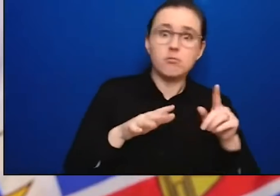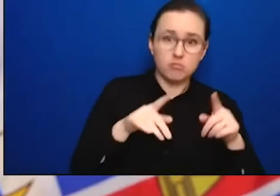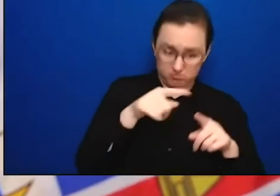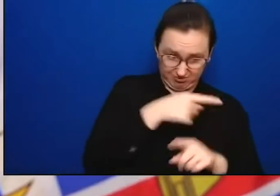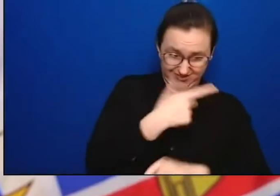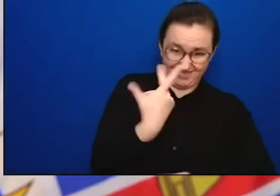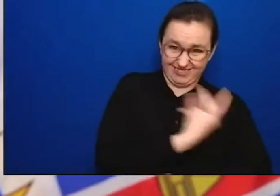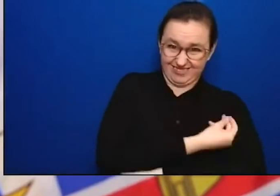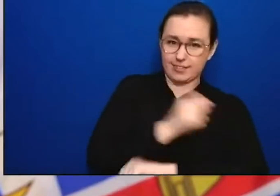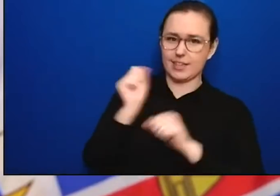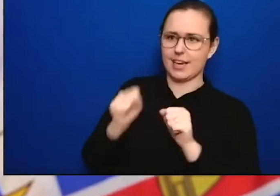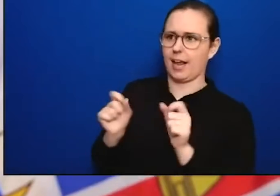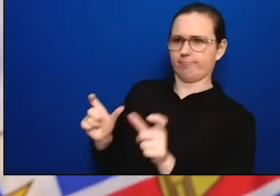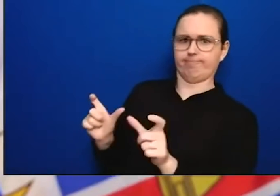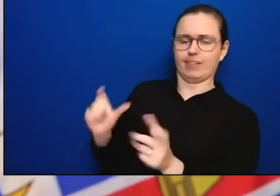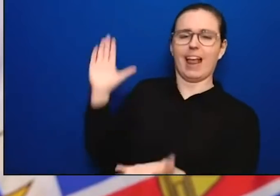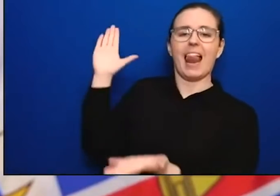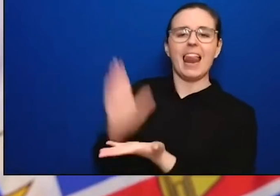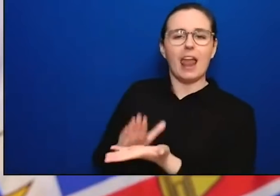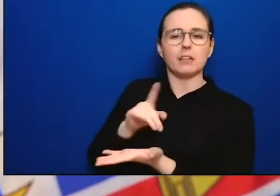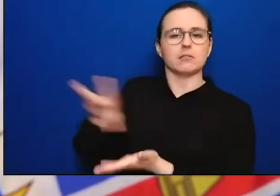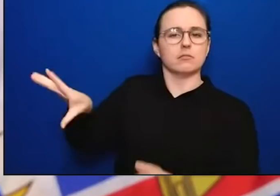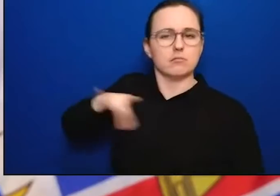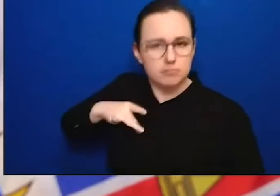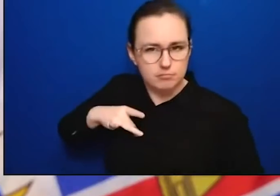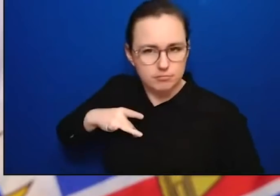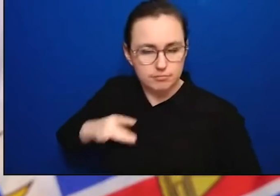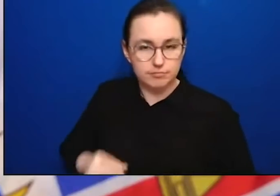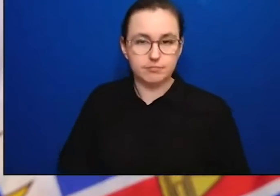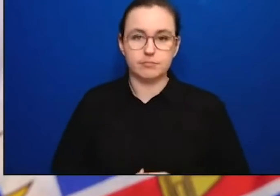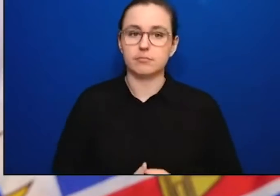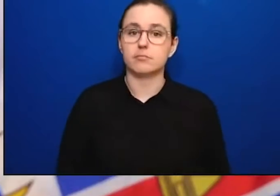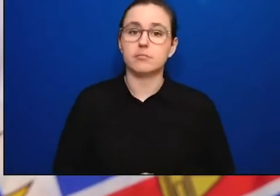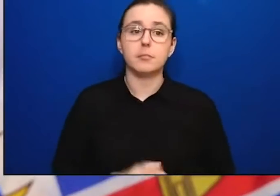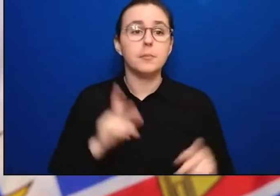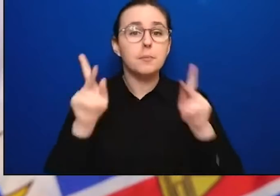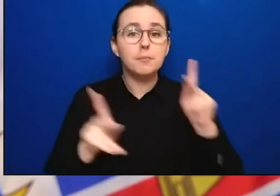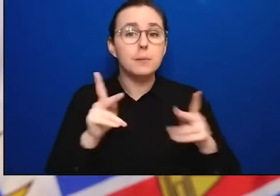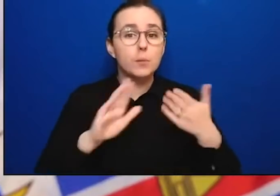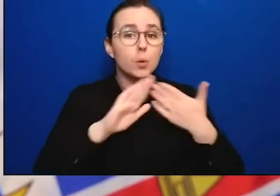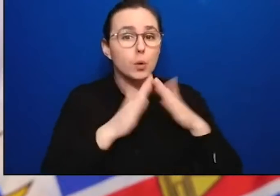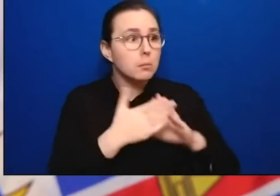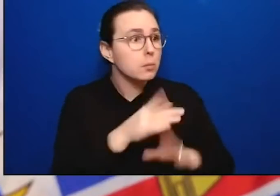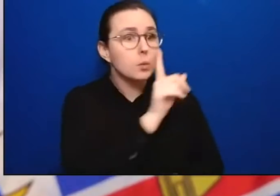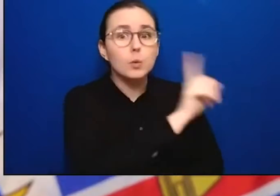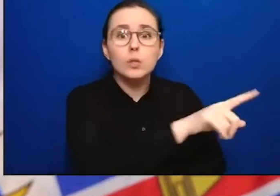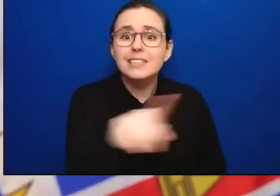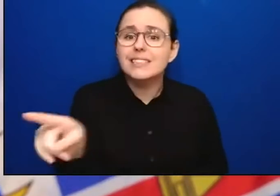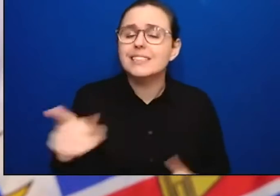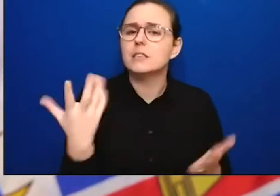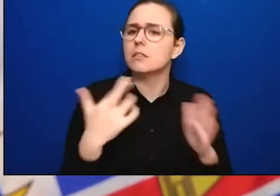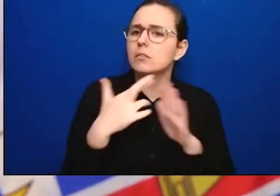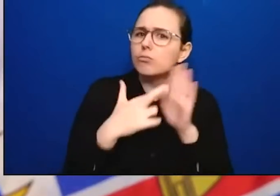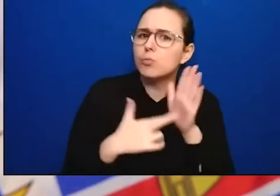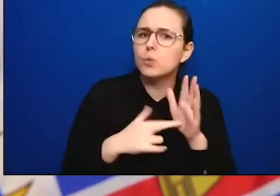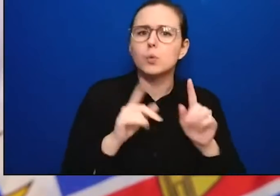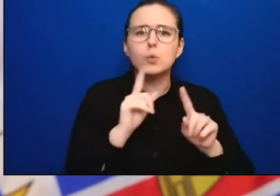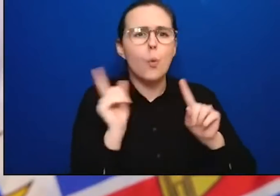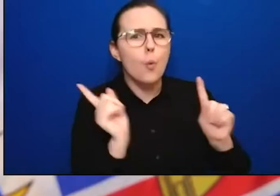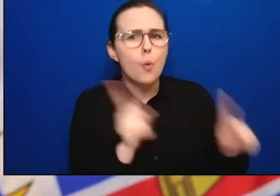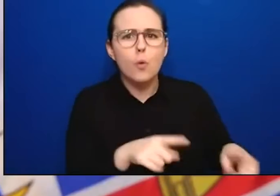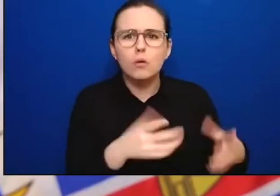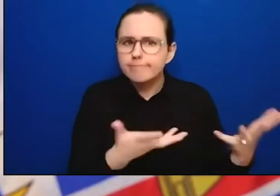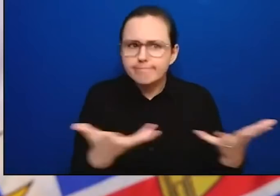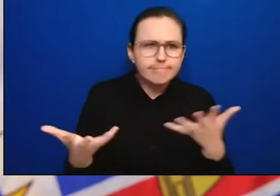Omicron. We do, however, need to continue the number of measures that we have in place in the community, and